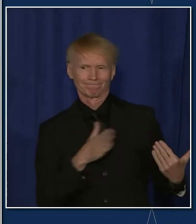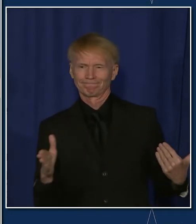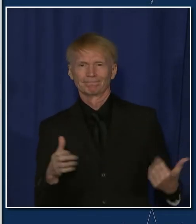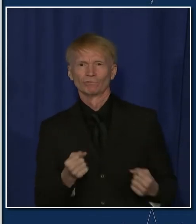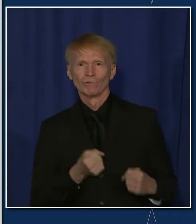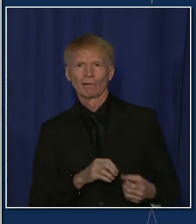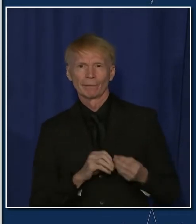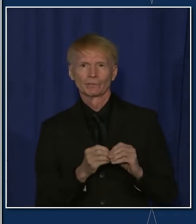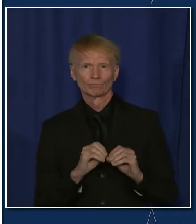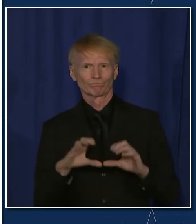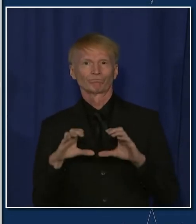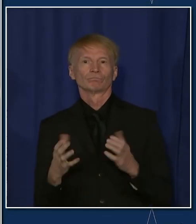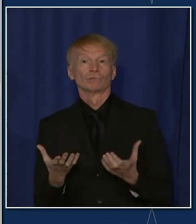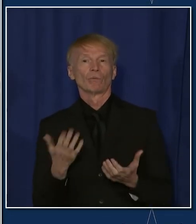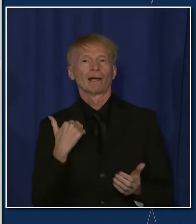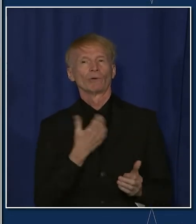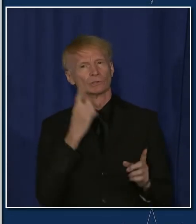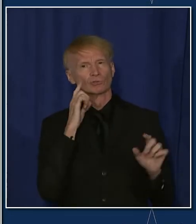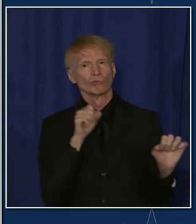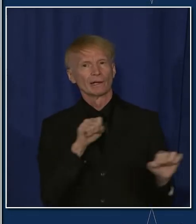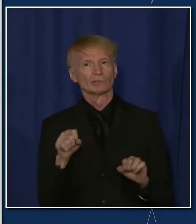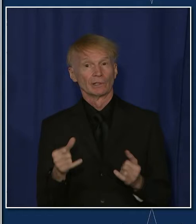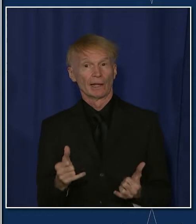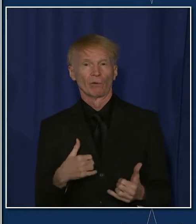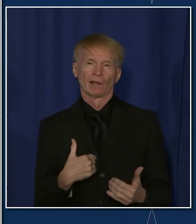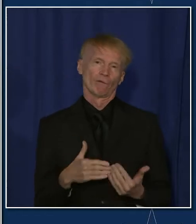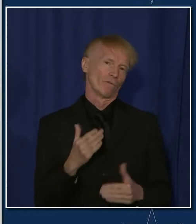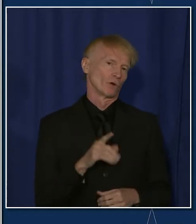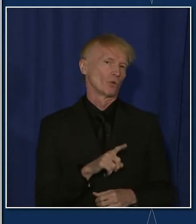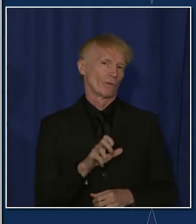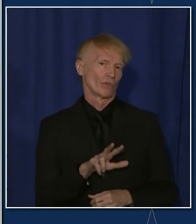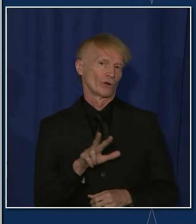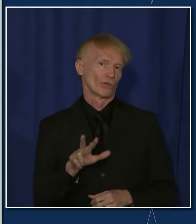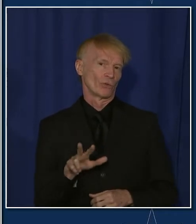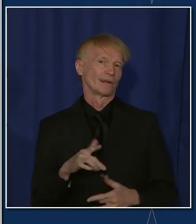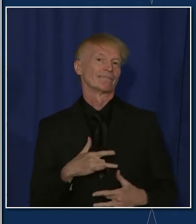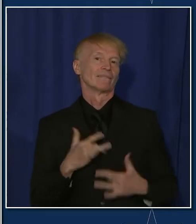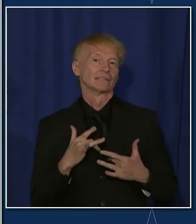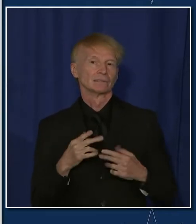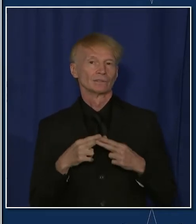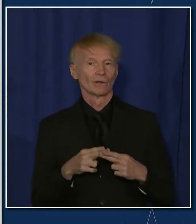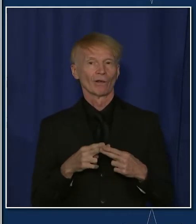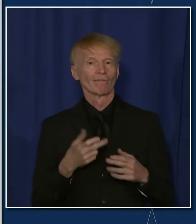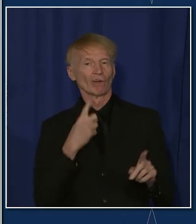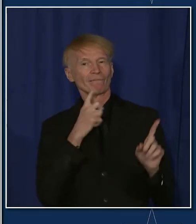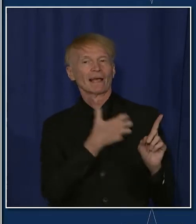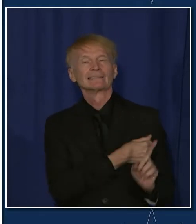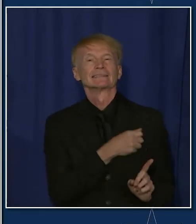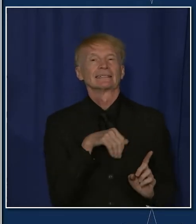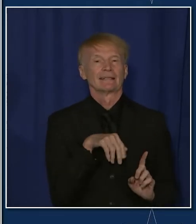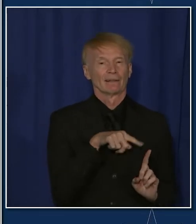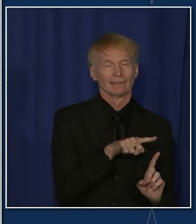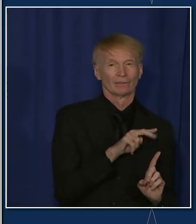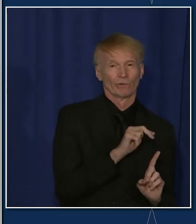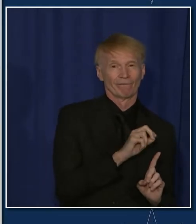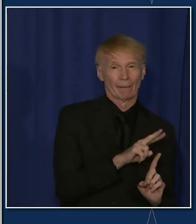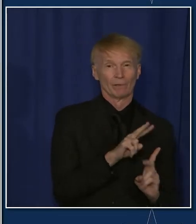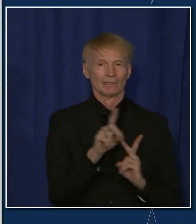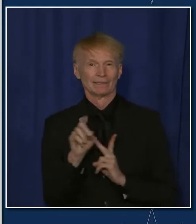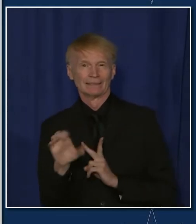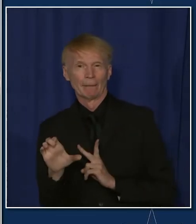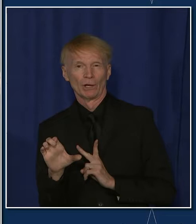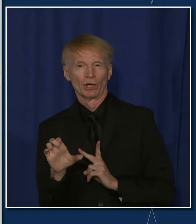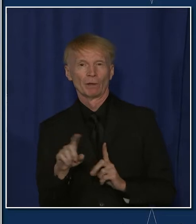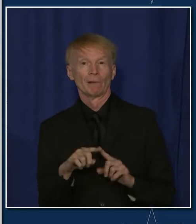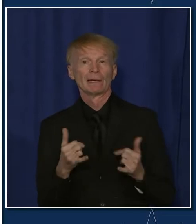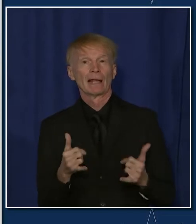going forward, really our strategy, we're going to have over 133 vaccination events throughout the months of November and December. But now we're going to be